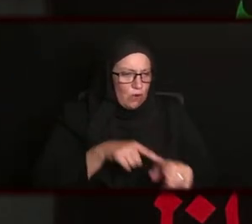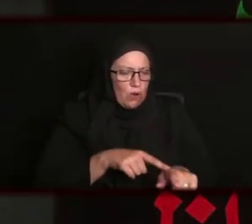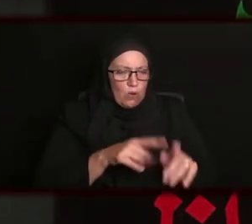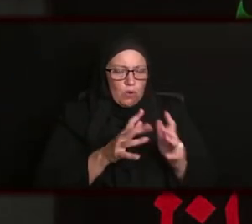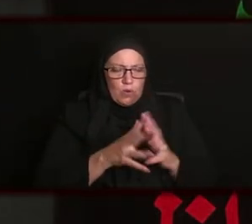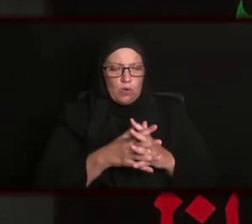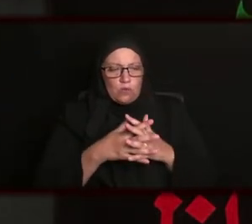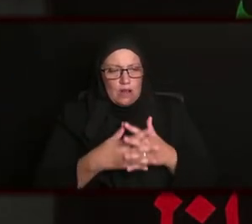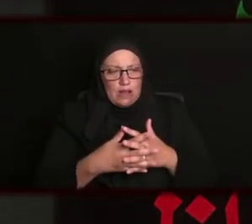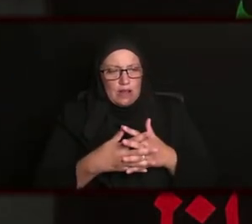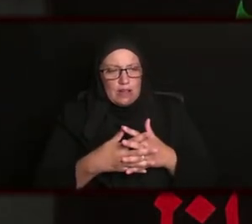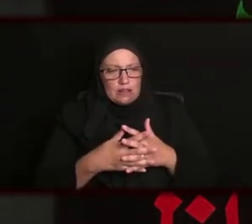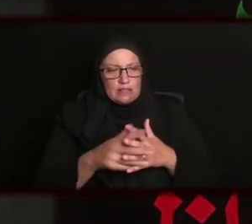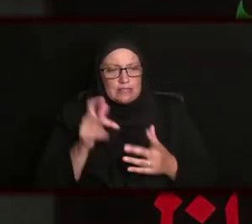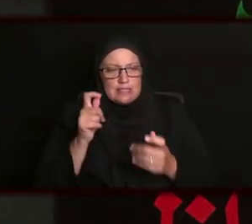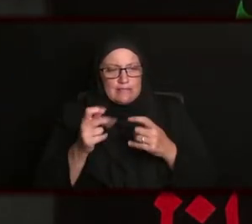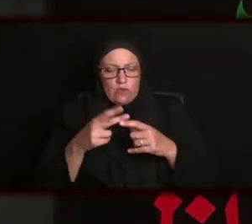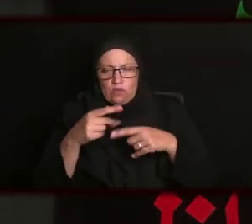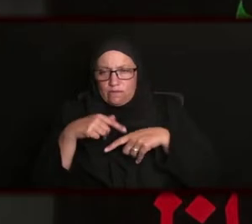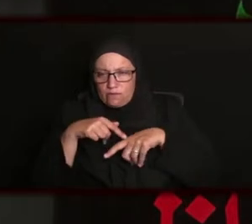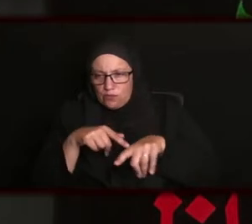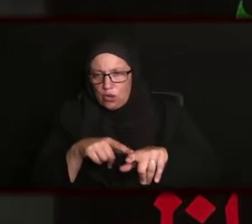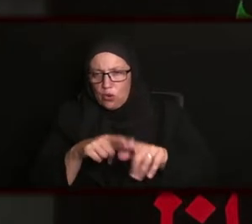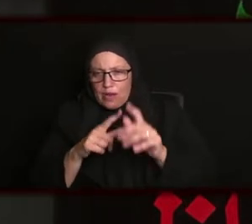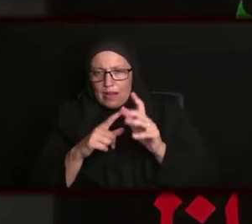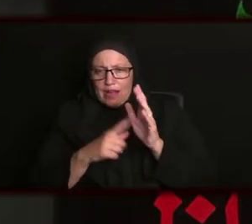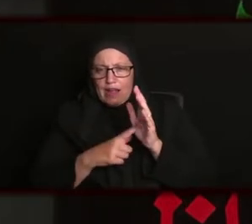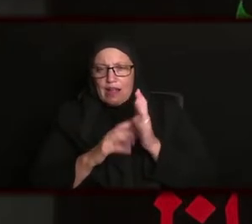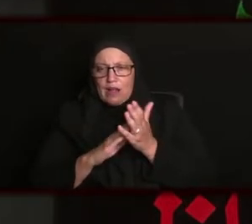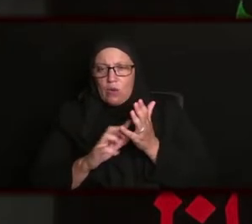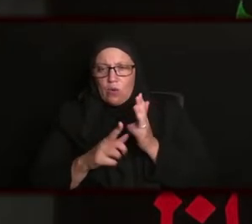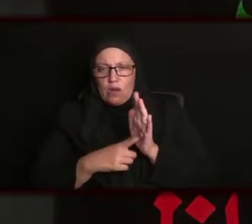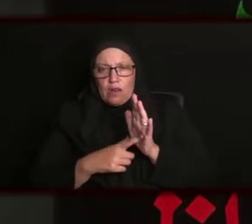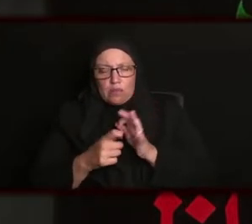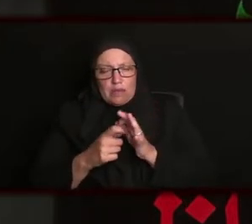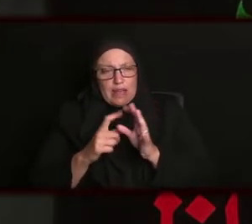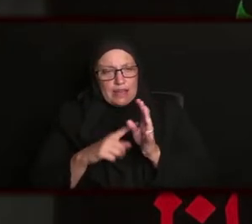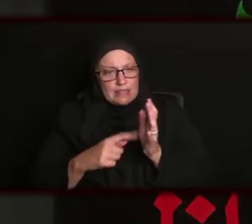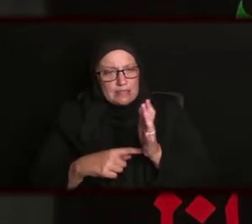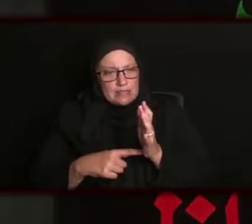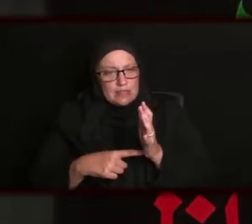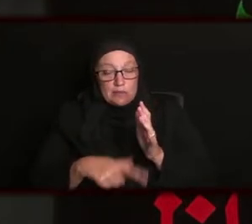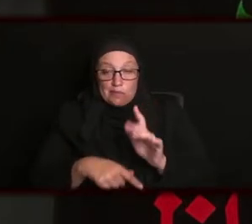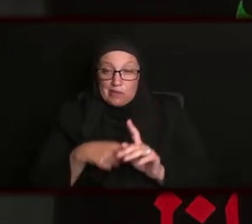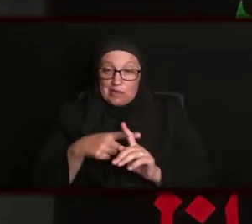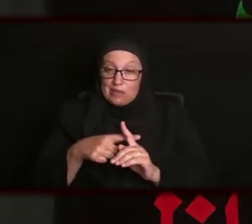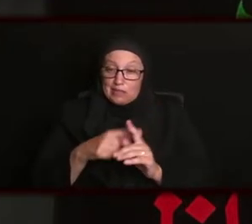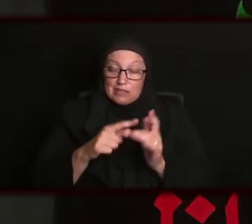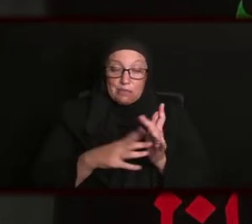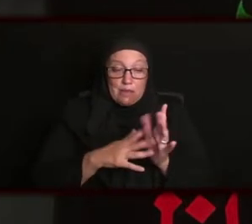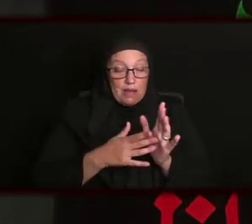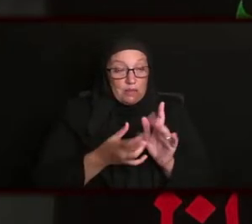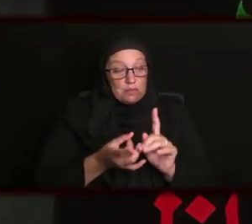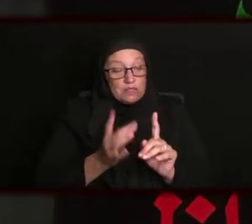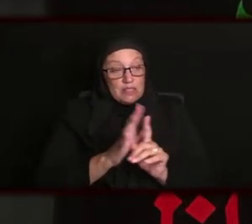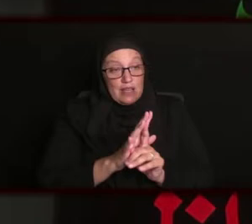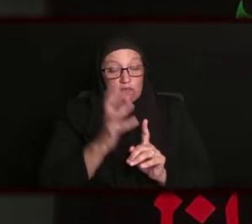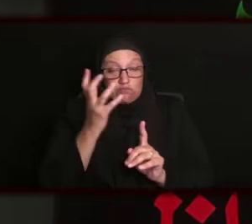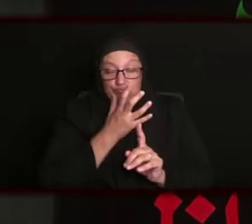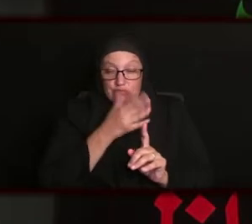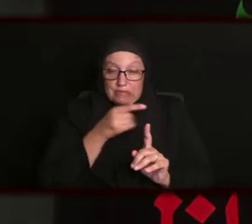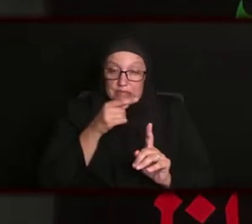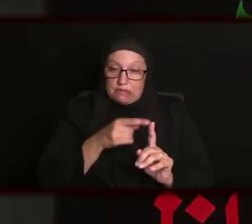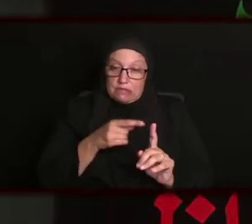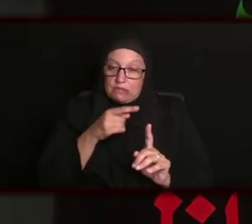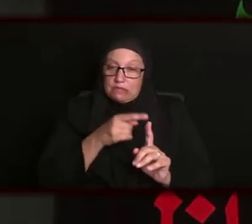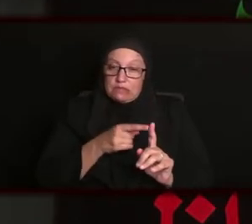And the Imam himself, as I said, was persecuted, let alone the followers of Ahlul Bayt. Just as